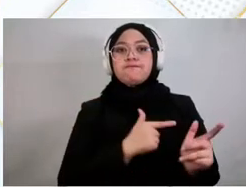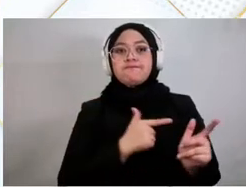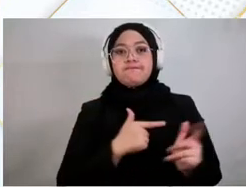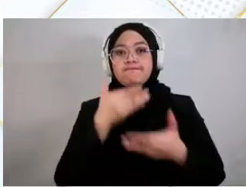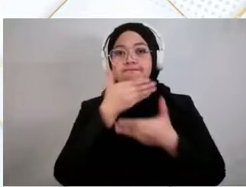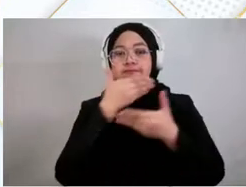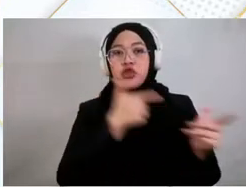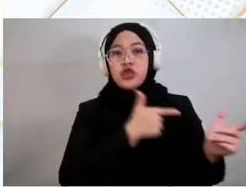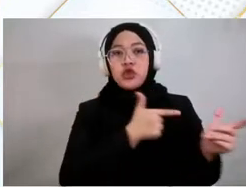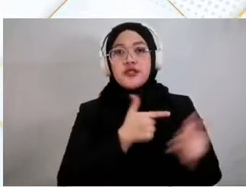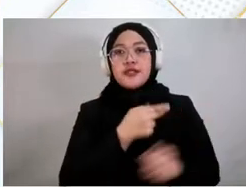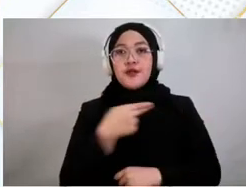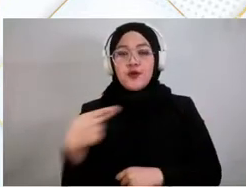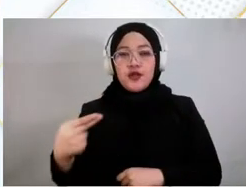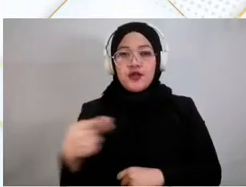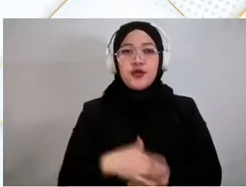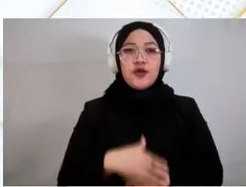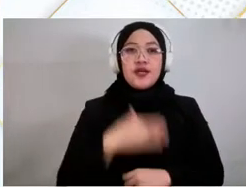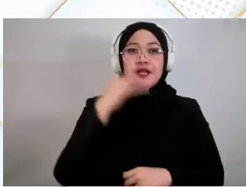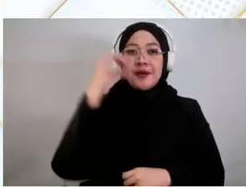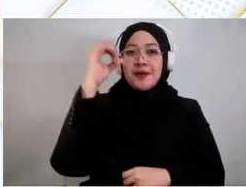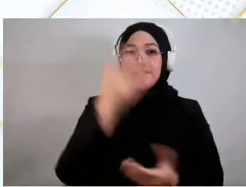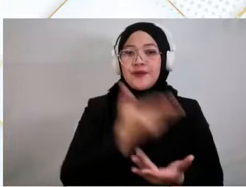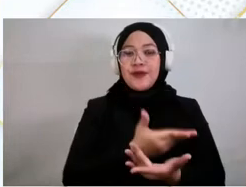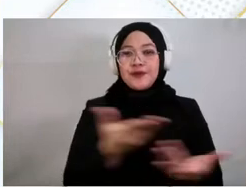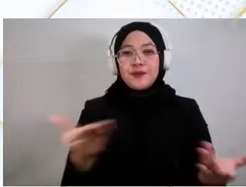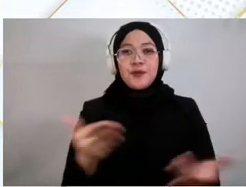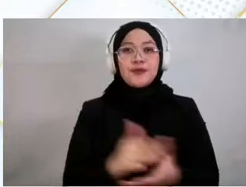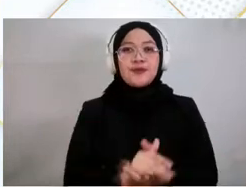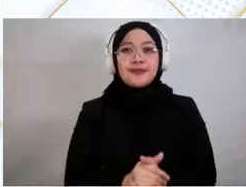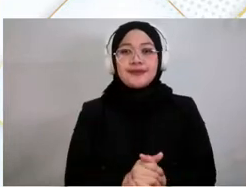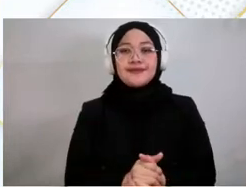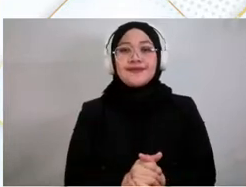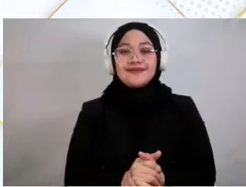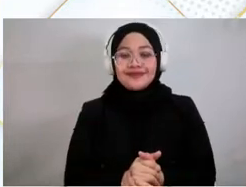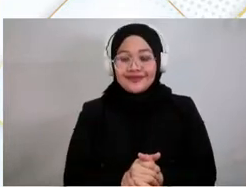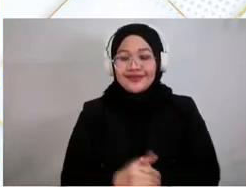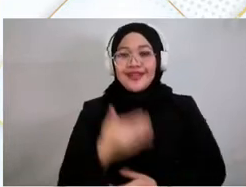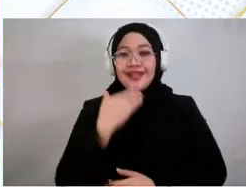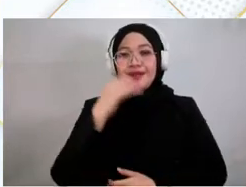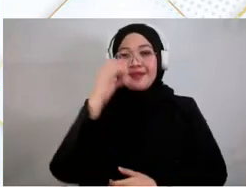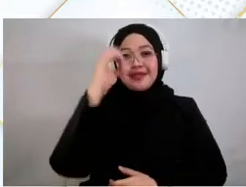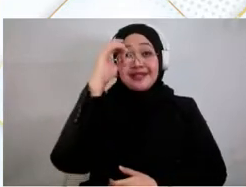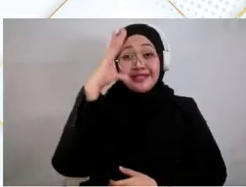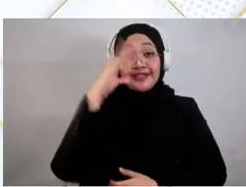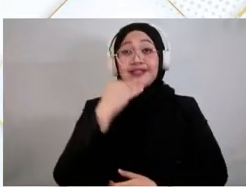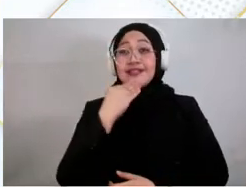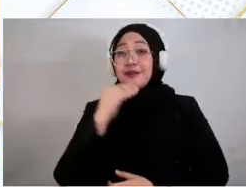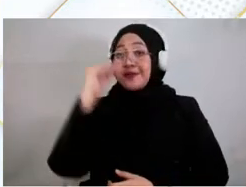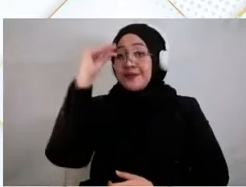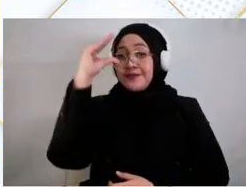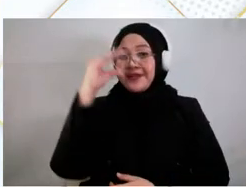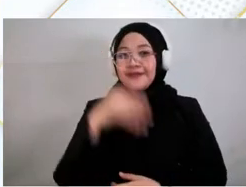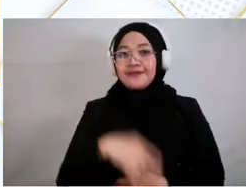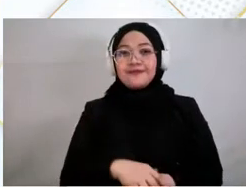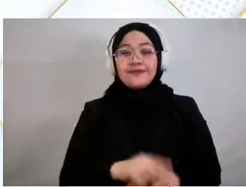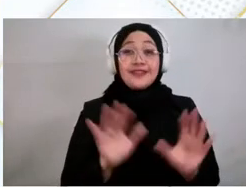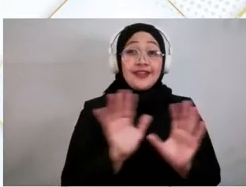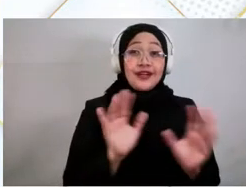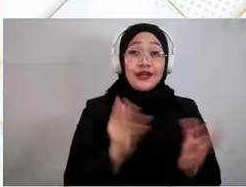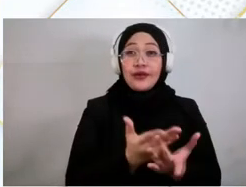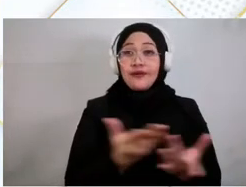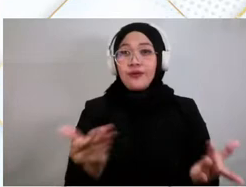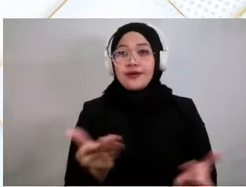in Indonesia. Good afternoon, everyone. Good afternoon, good morning, and good afternoon. Hi,